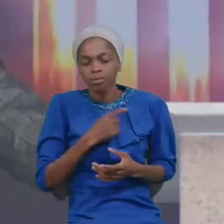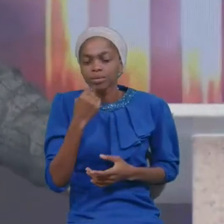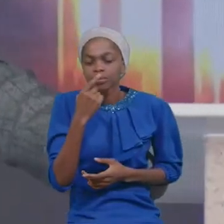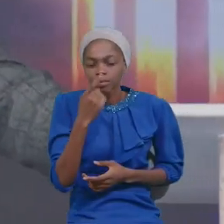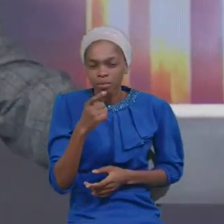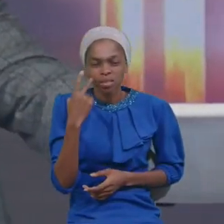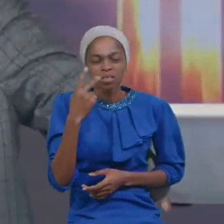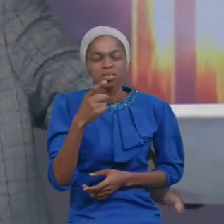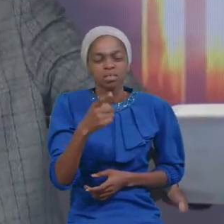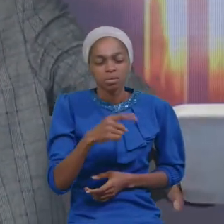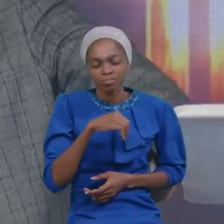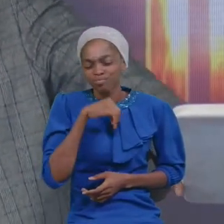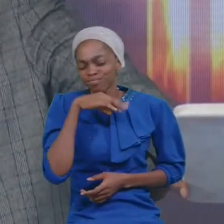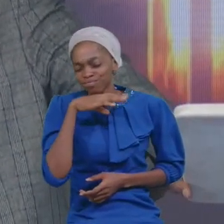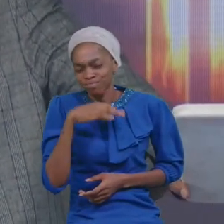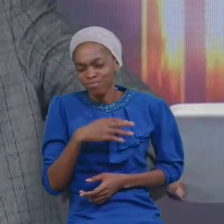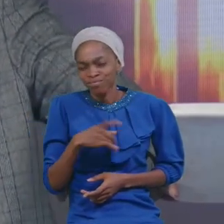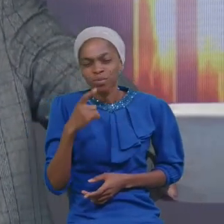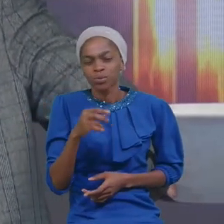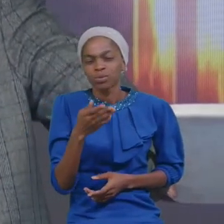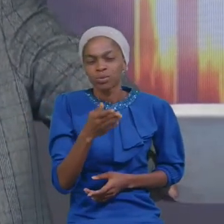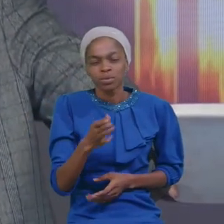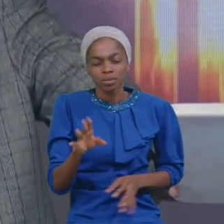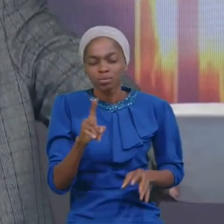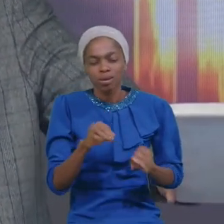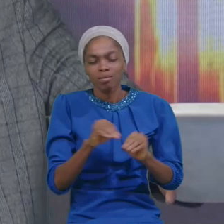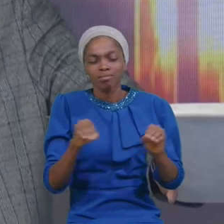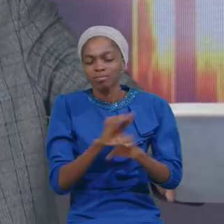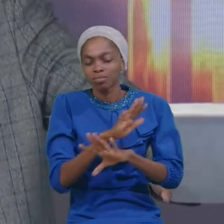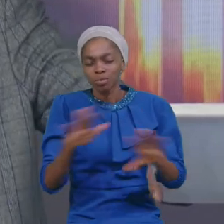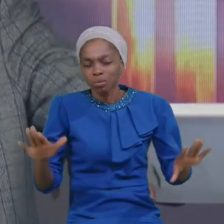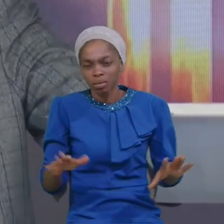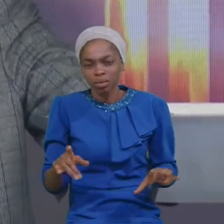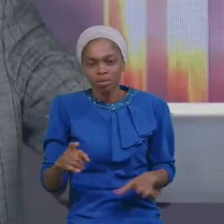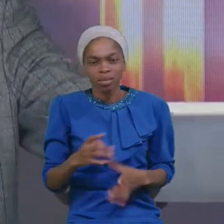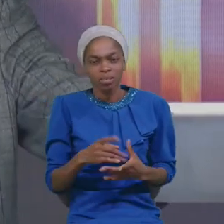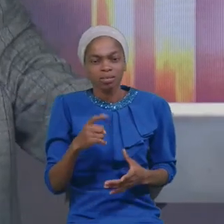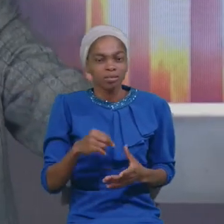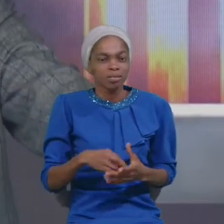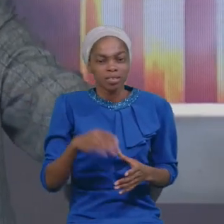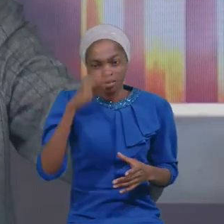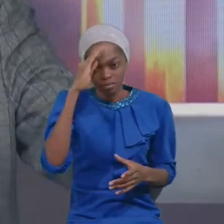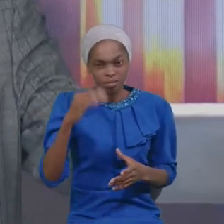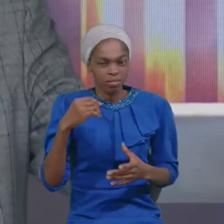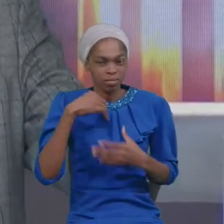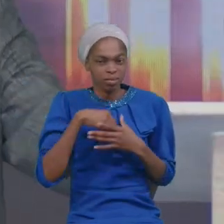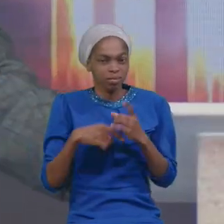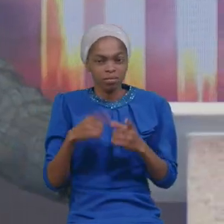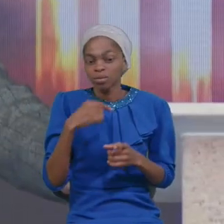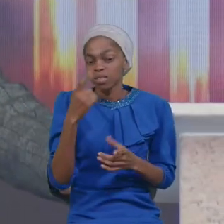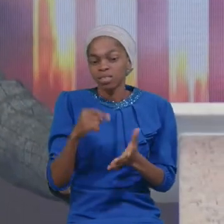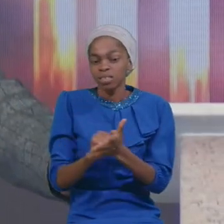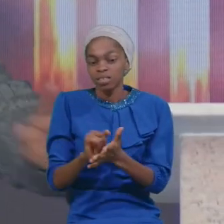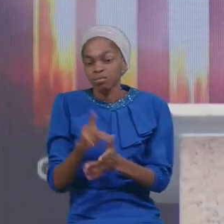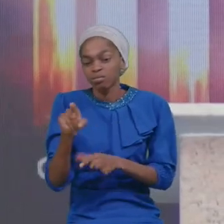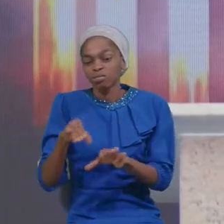you here. You said that, you did that, you went there, you touched that,